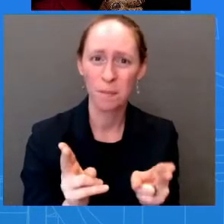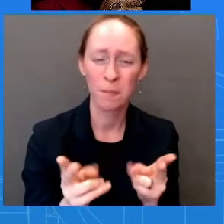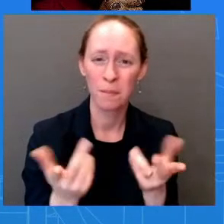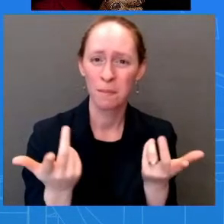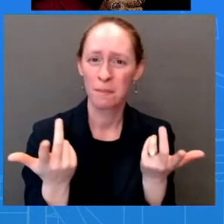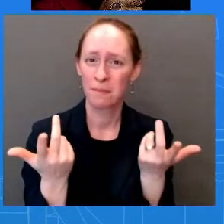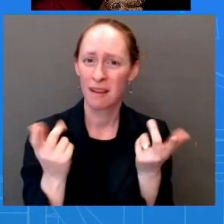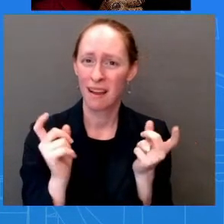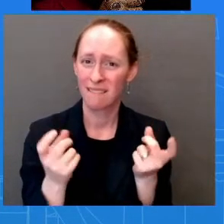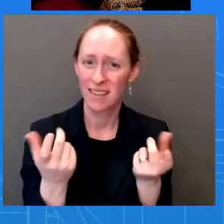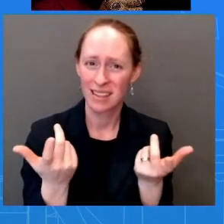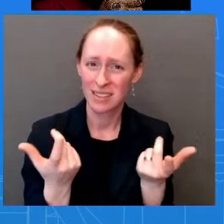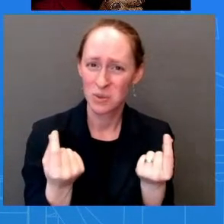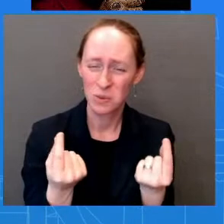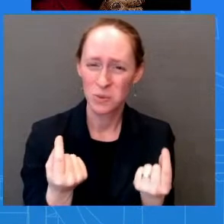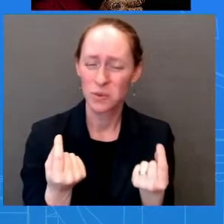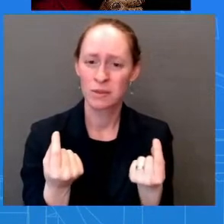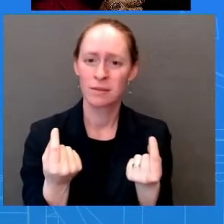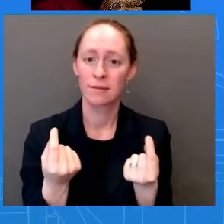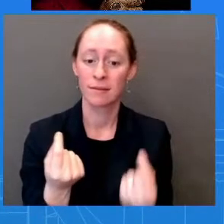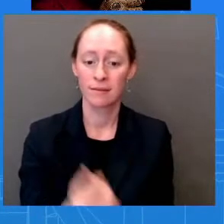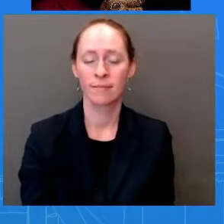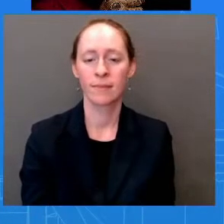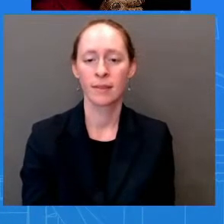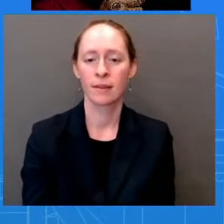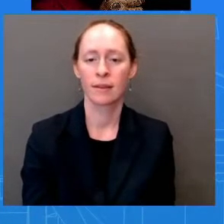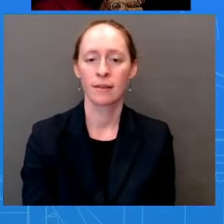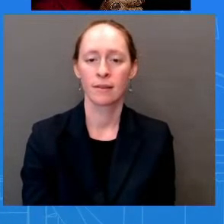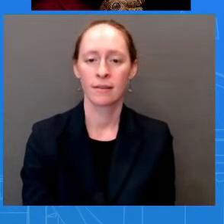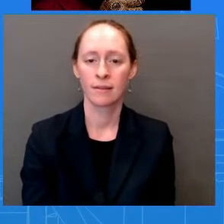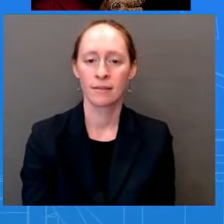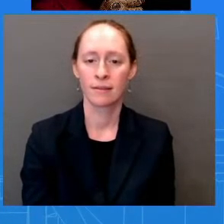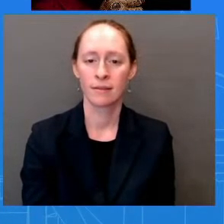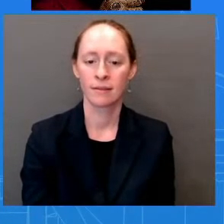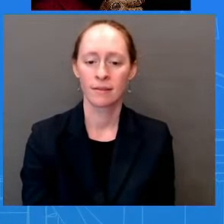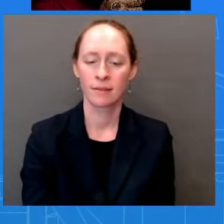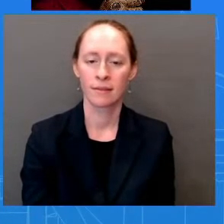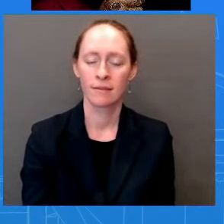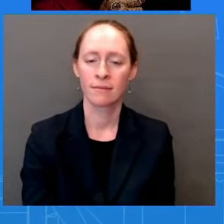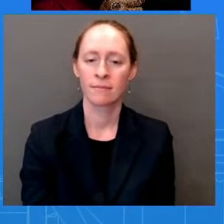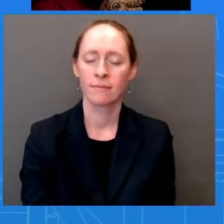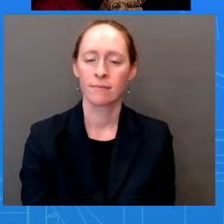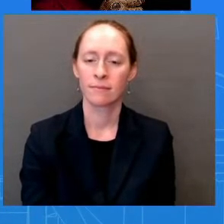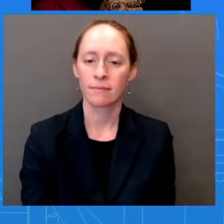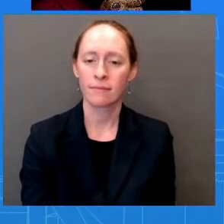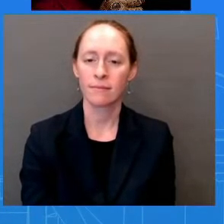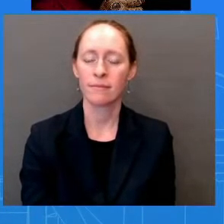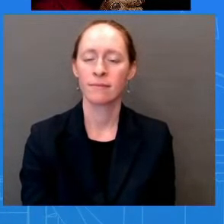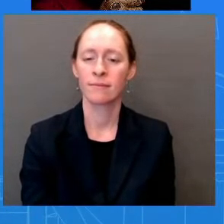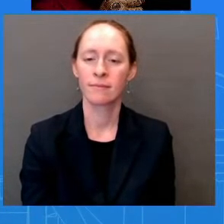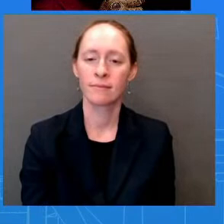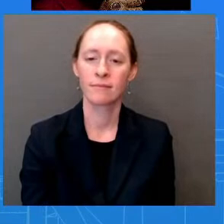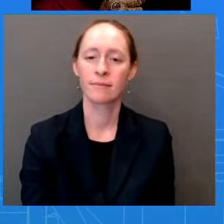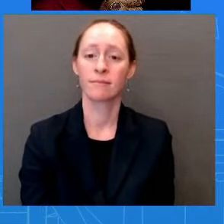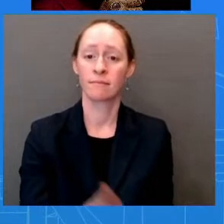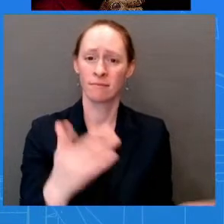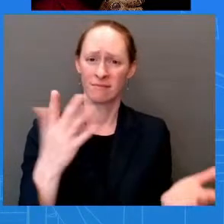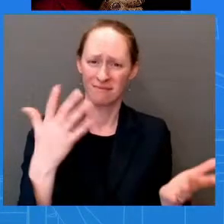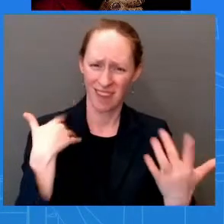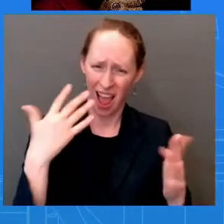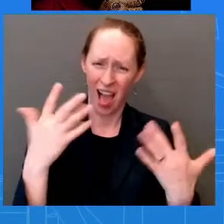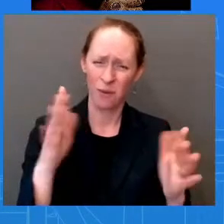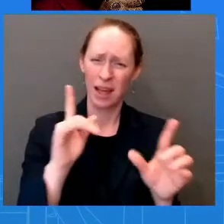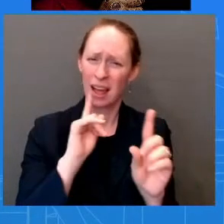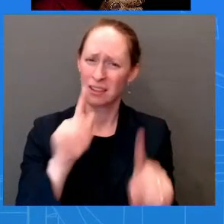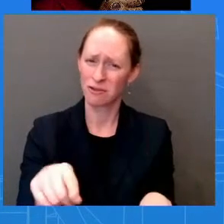legislation, you're talking about the ban on assault weapons? Look, I just said we haven't laid out our priorities just yet. We're going to